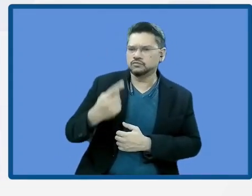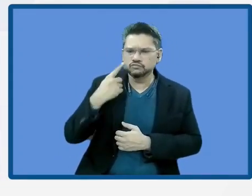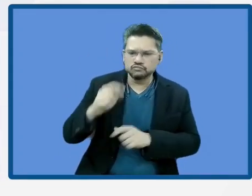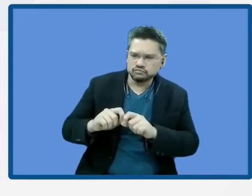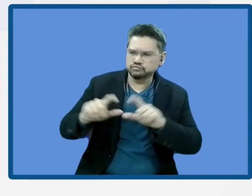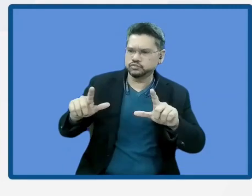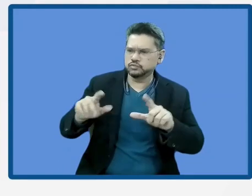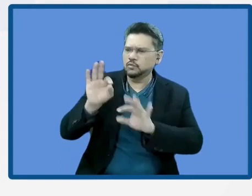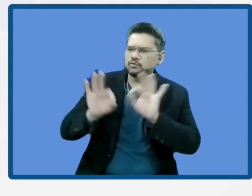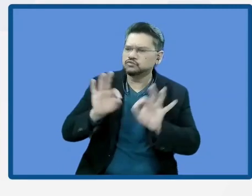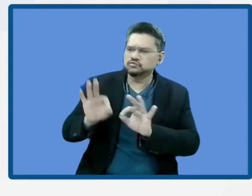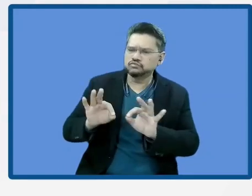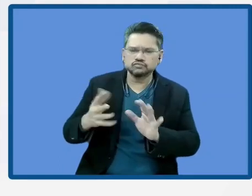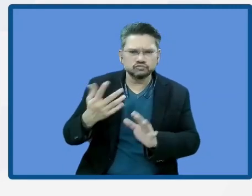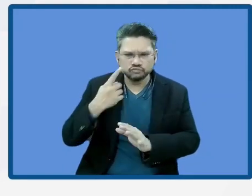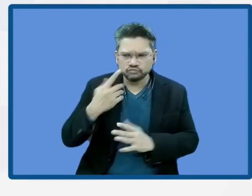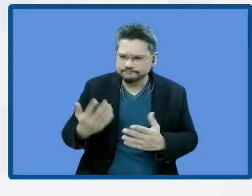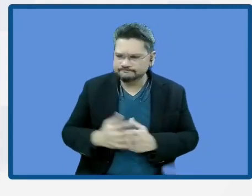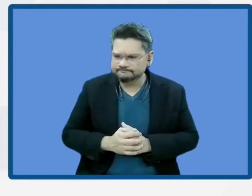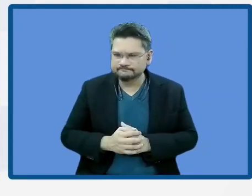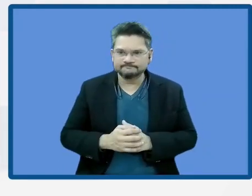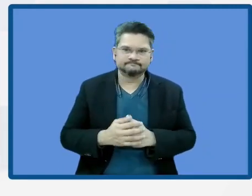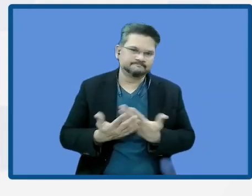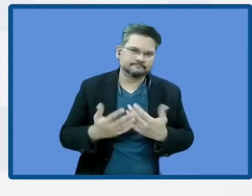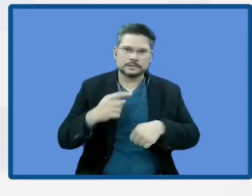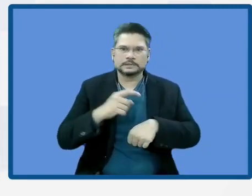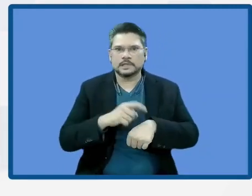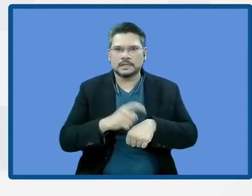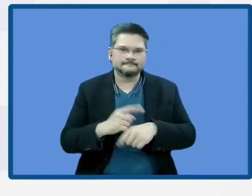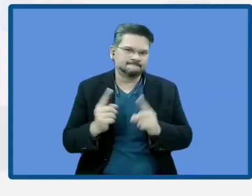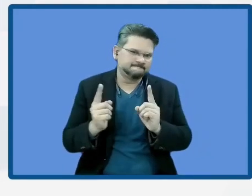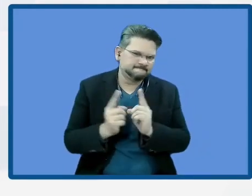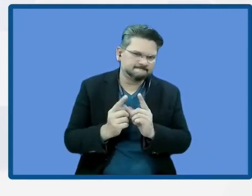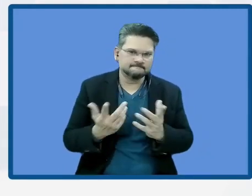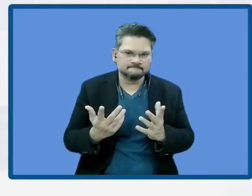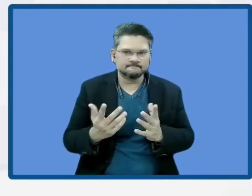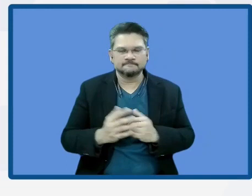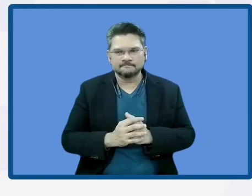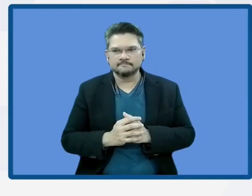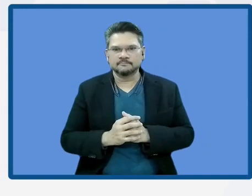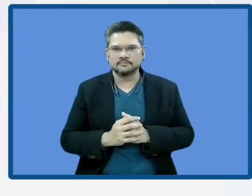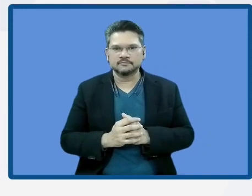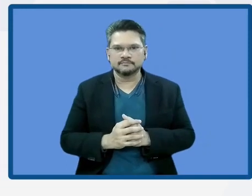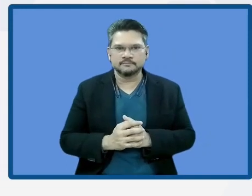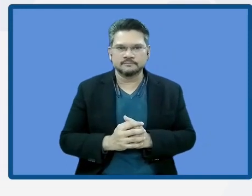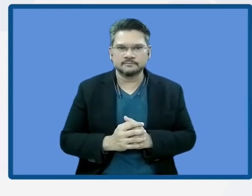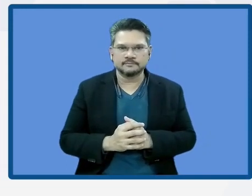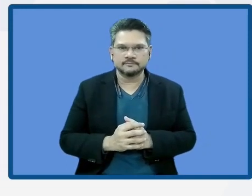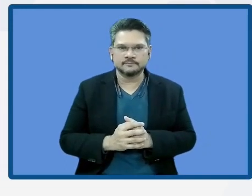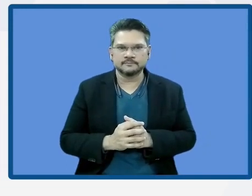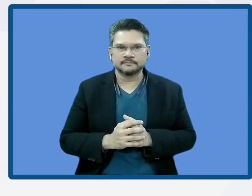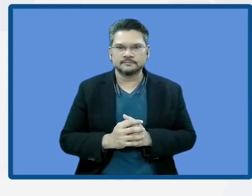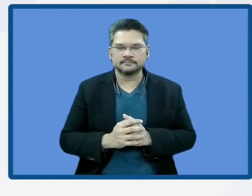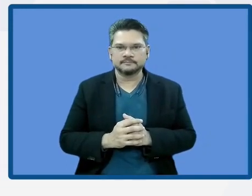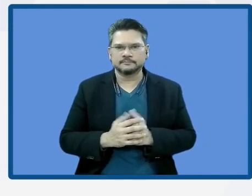Of course, we don't have much time left, and we have just a few questions for, so it's just a few minutes